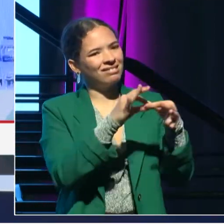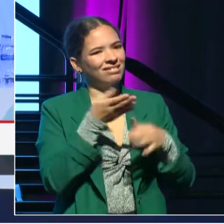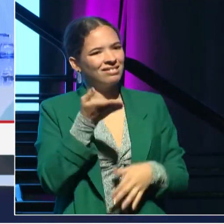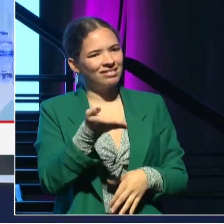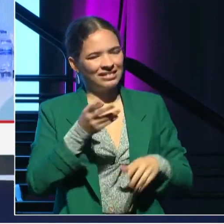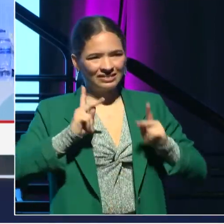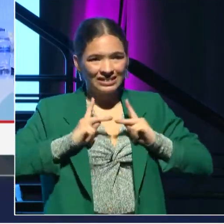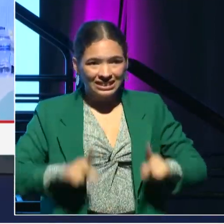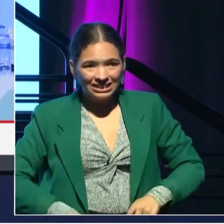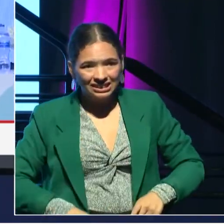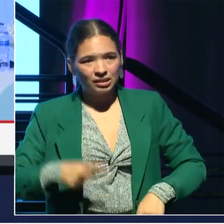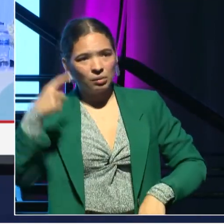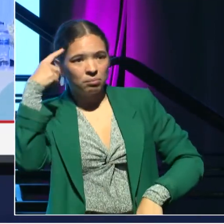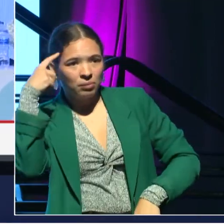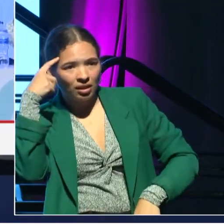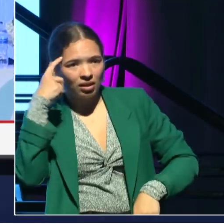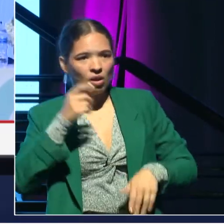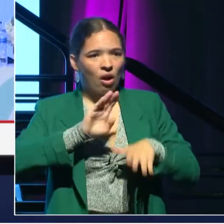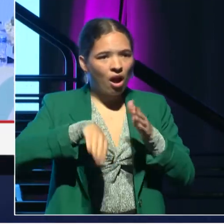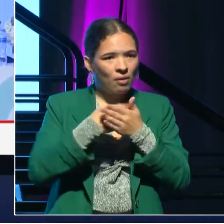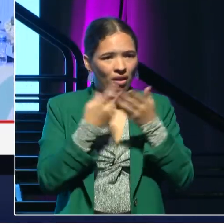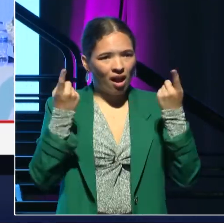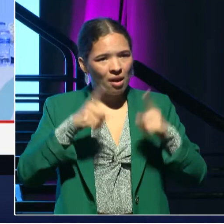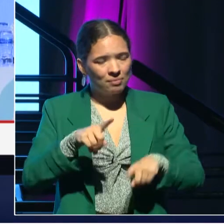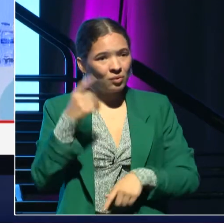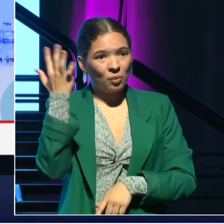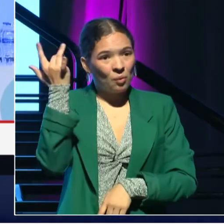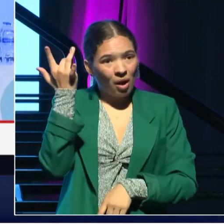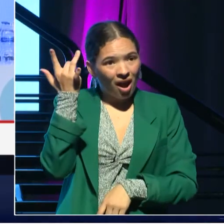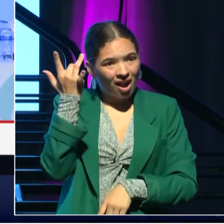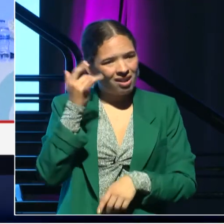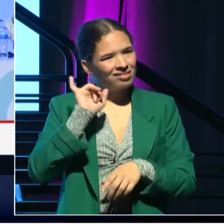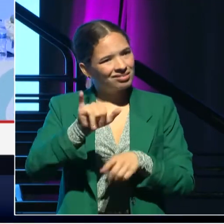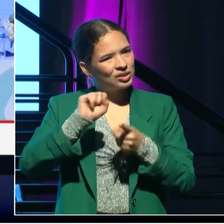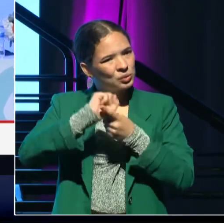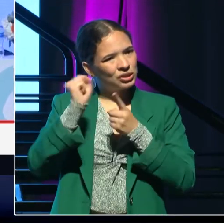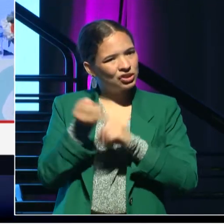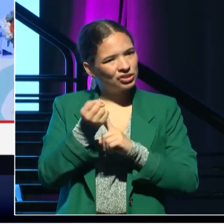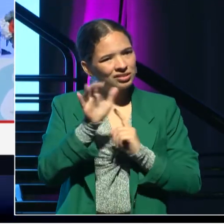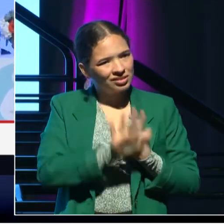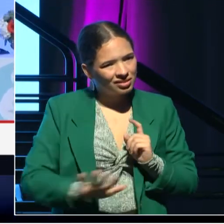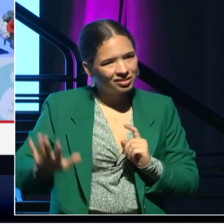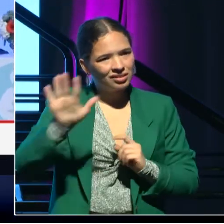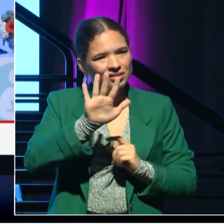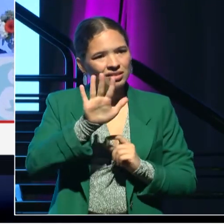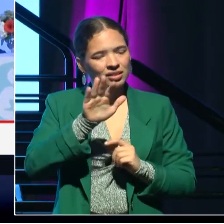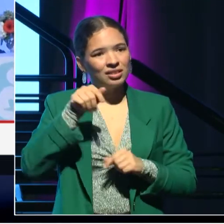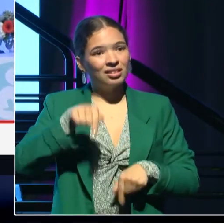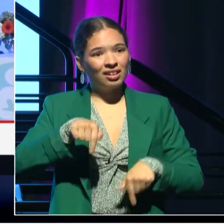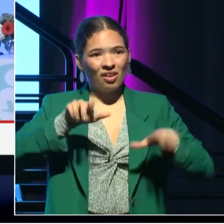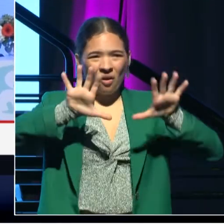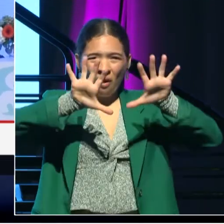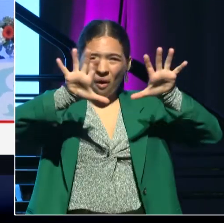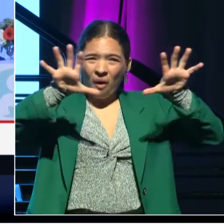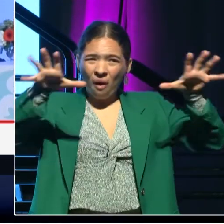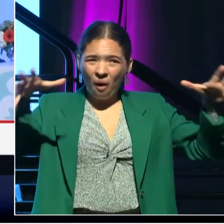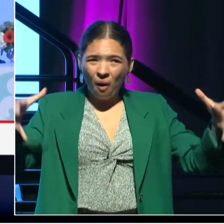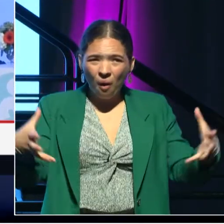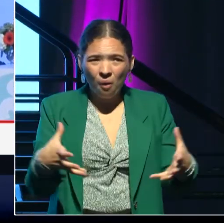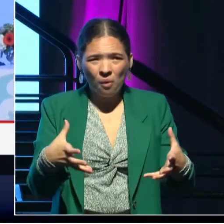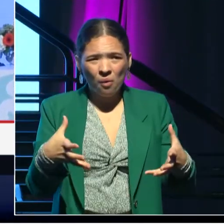are played out because of what we have access to. This is the social determinants of health. So until we start to look at it from a holistic perspective, you're